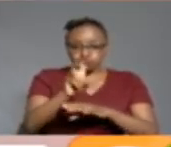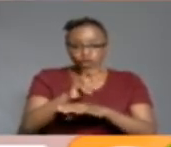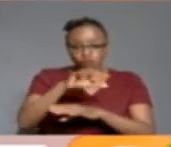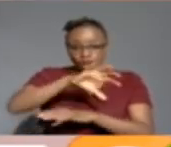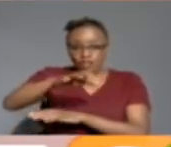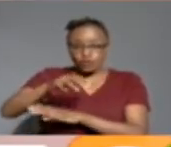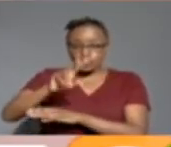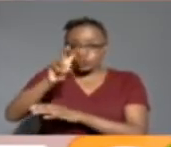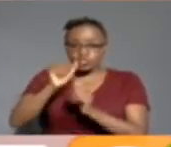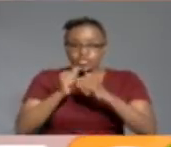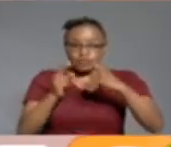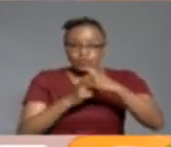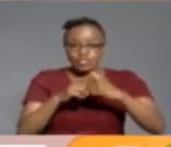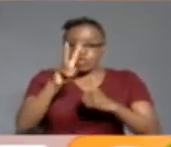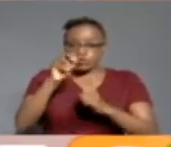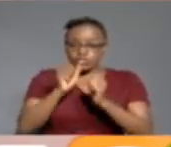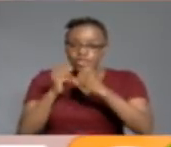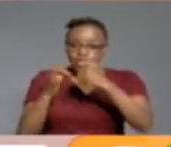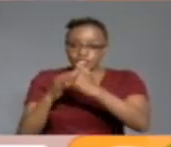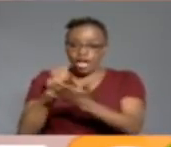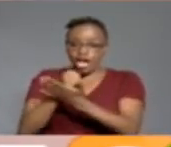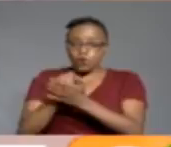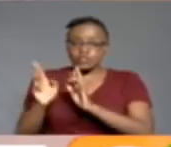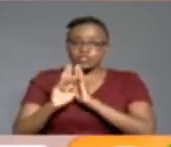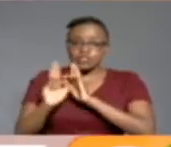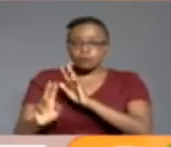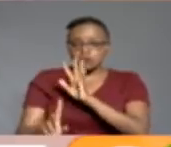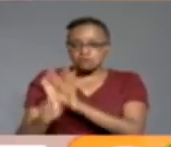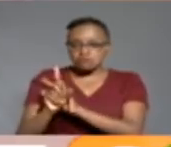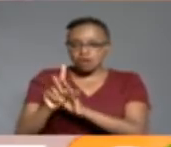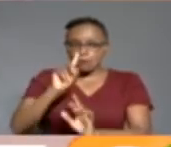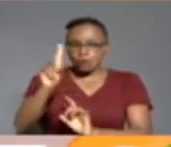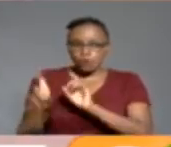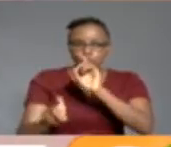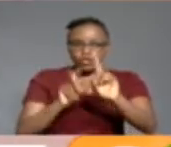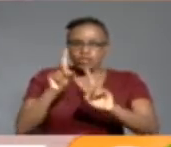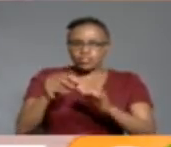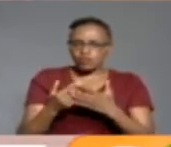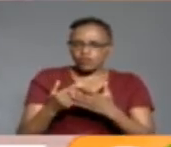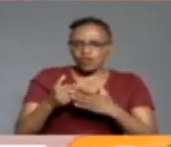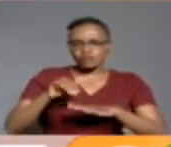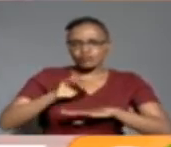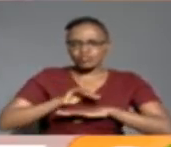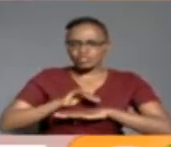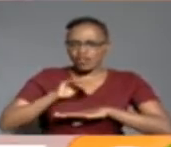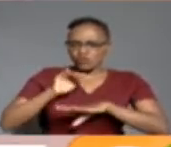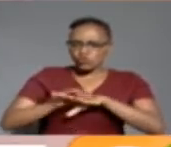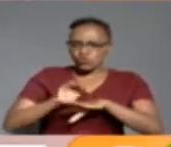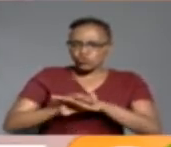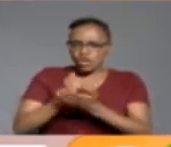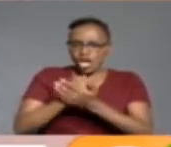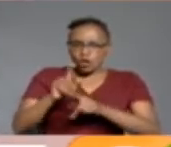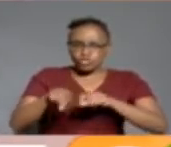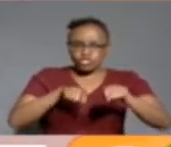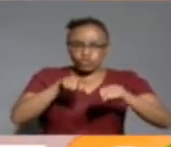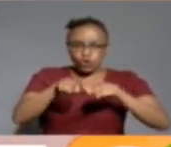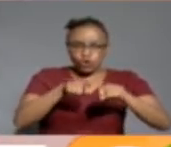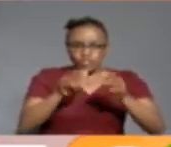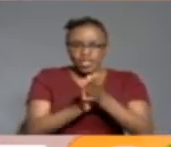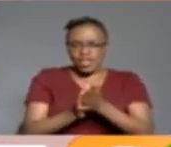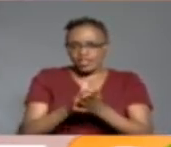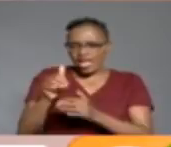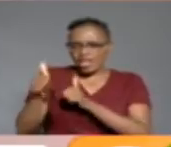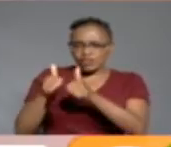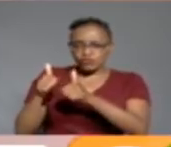The 2017-2018 audit report raised questions over inadequate audit controls and the decline